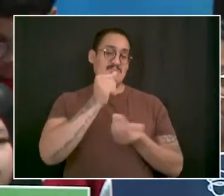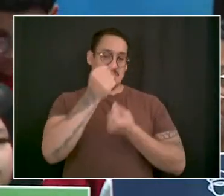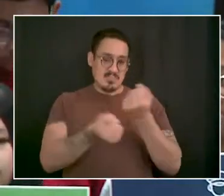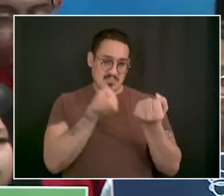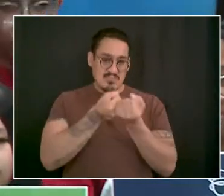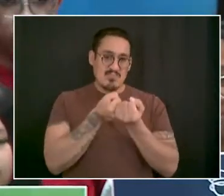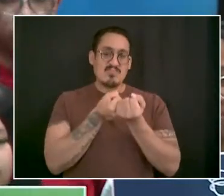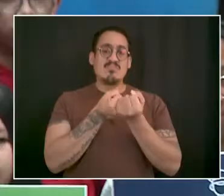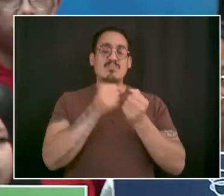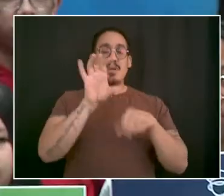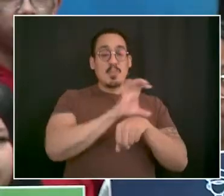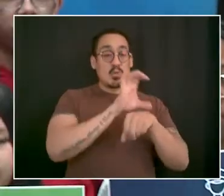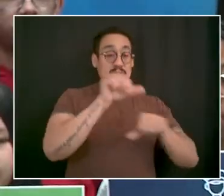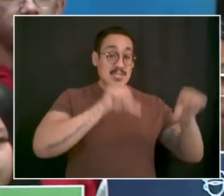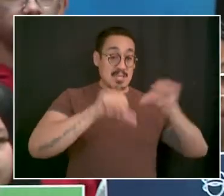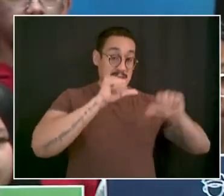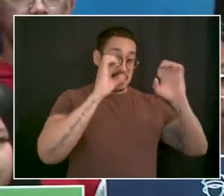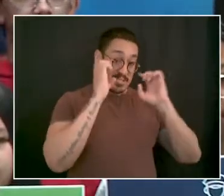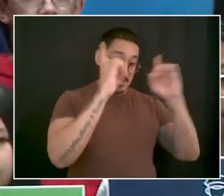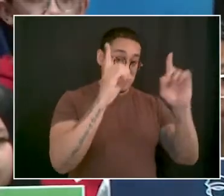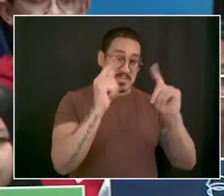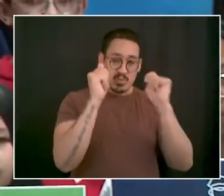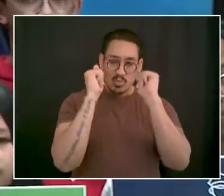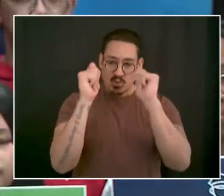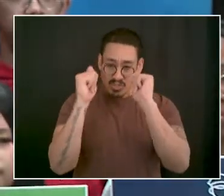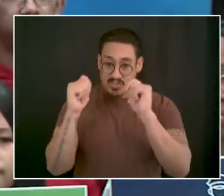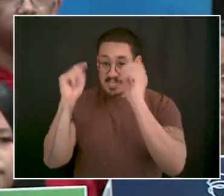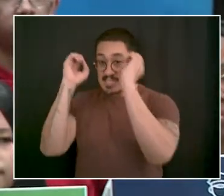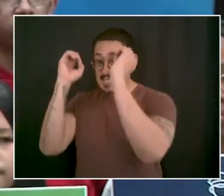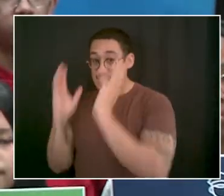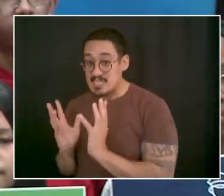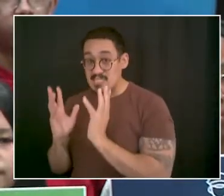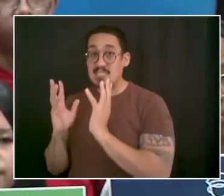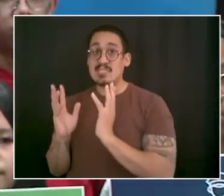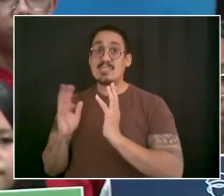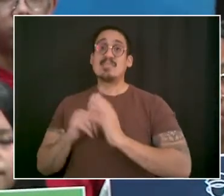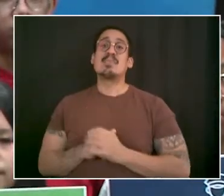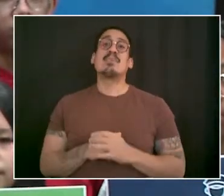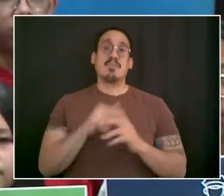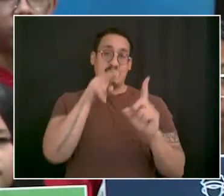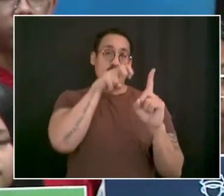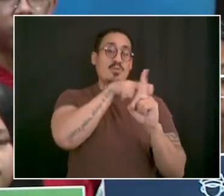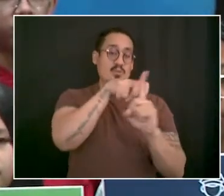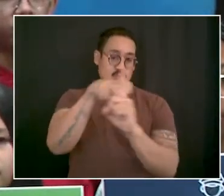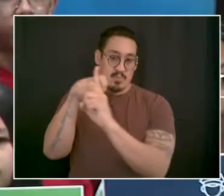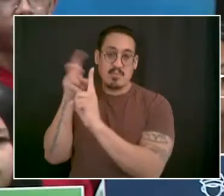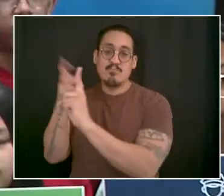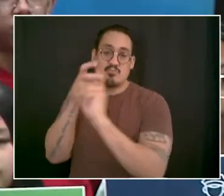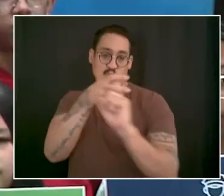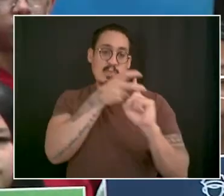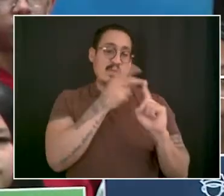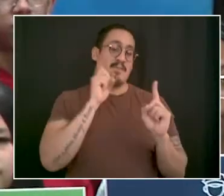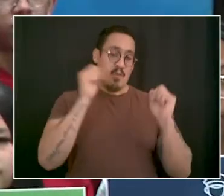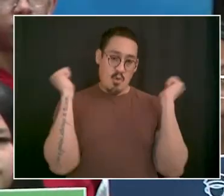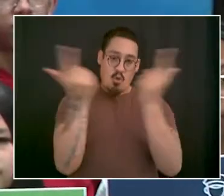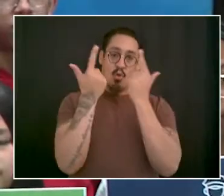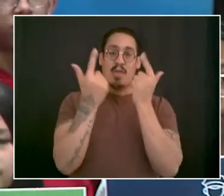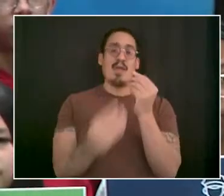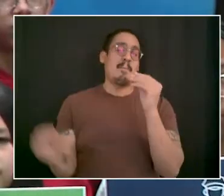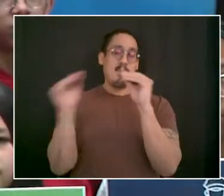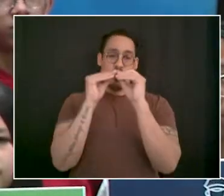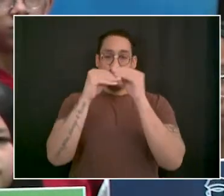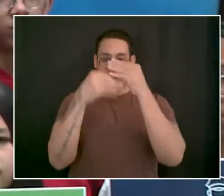science education, tutoring, teachers, recruitment, civics for all, and more. All of these